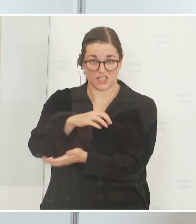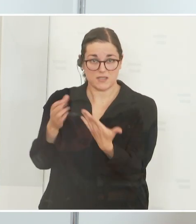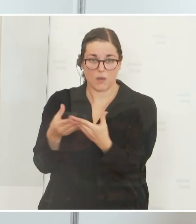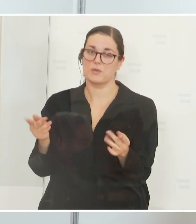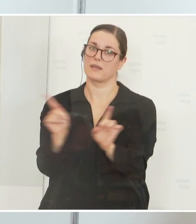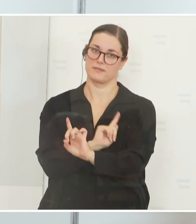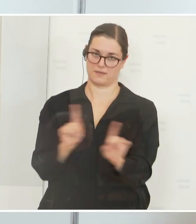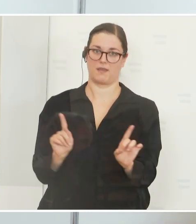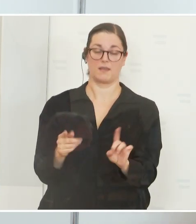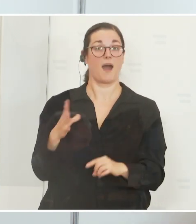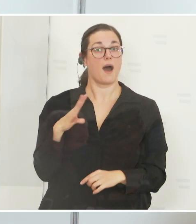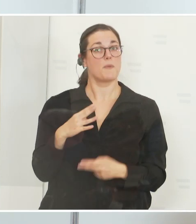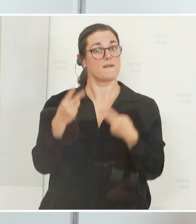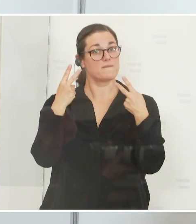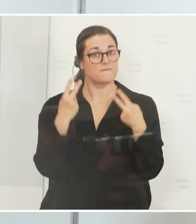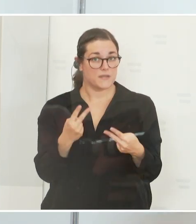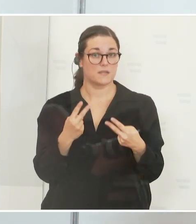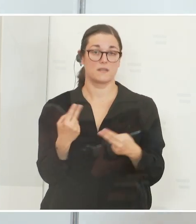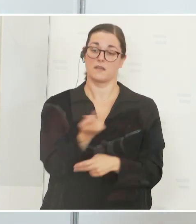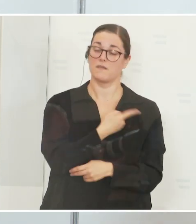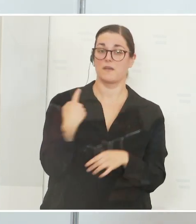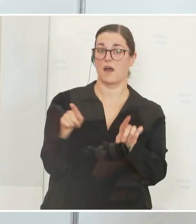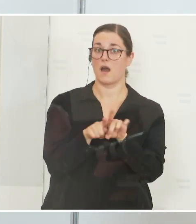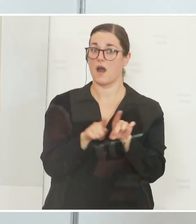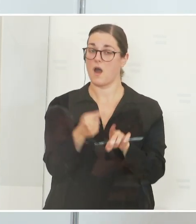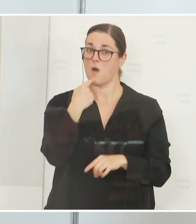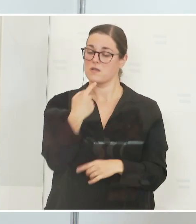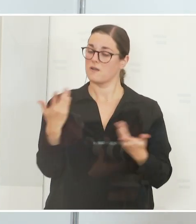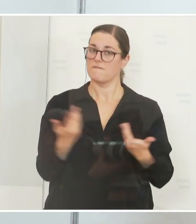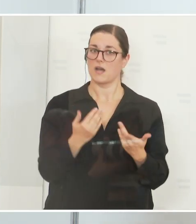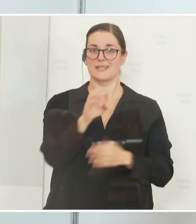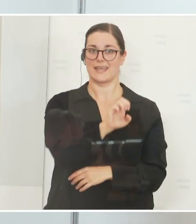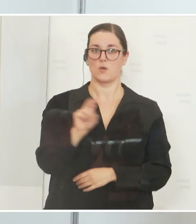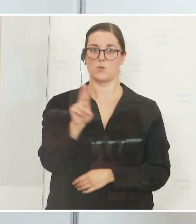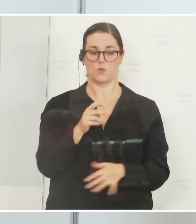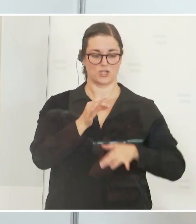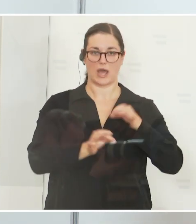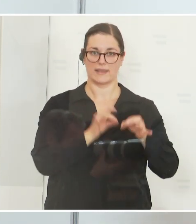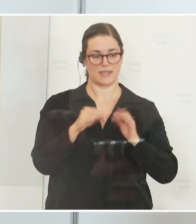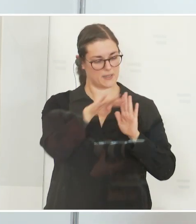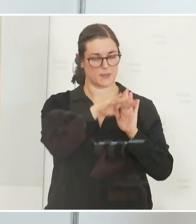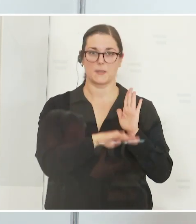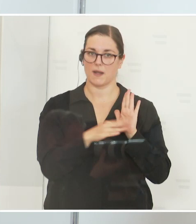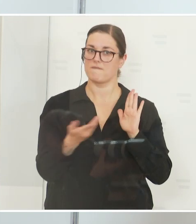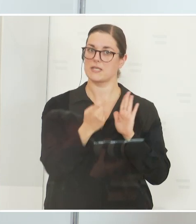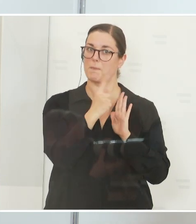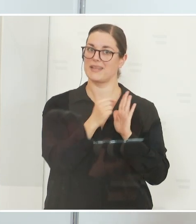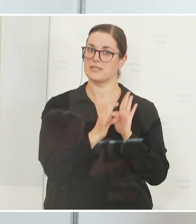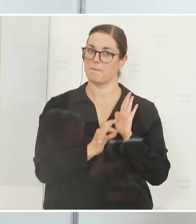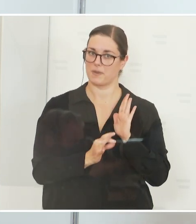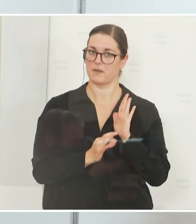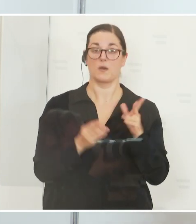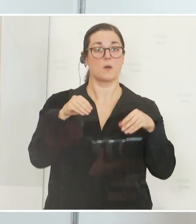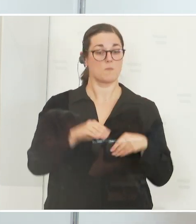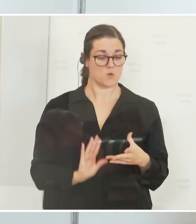for outcomes, we laid out the principles of the EU strategy toward Belarus. It must include